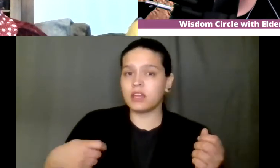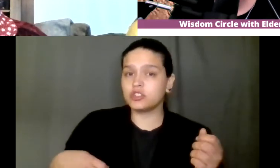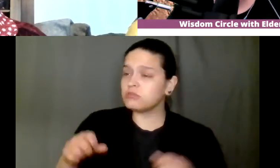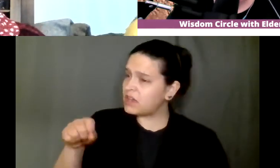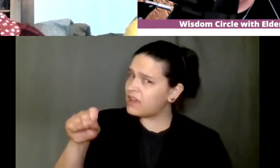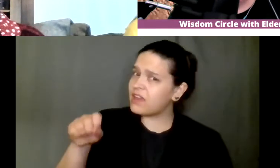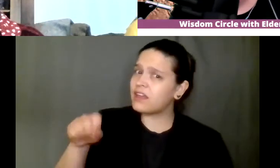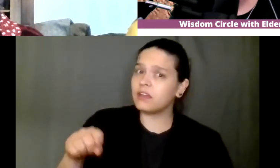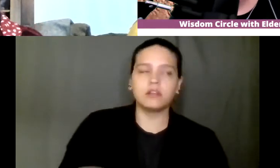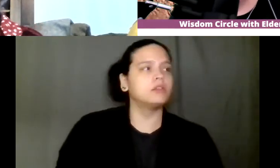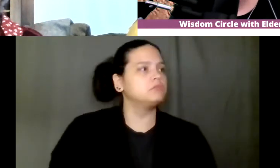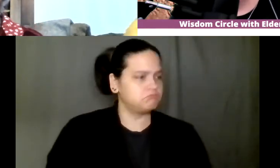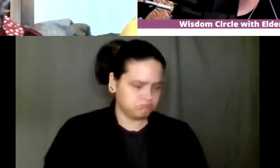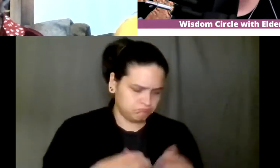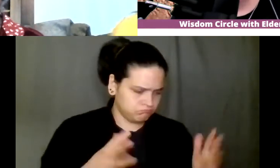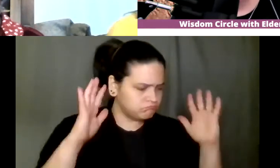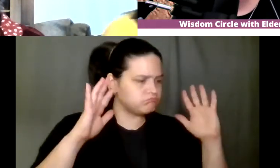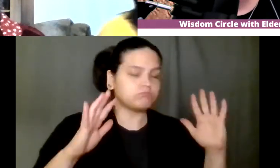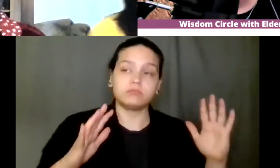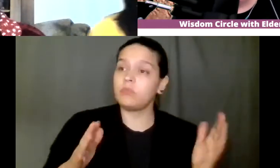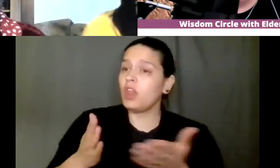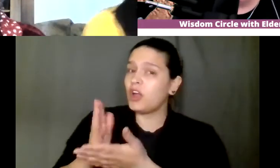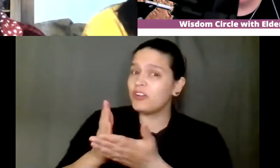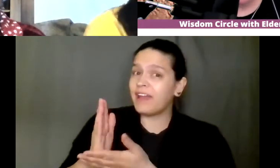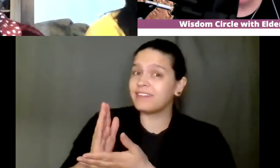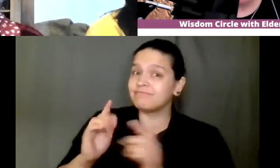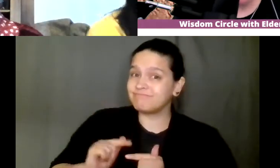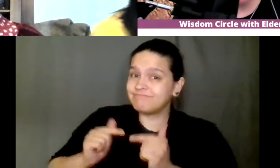All right. Lynn Dean, Nana.